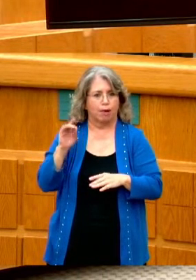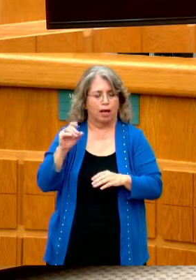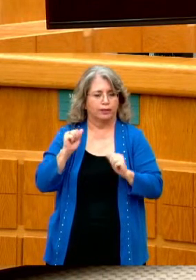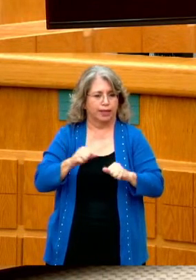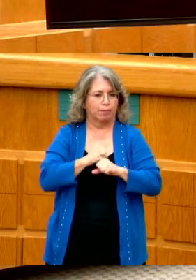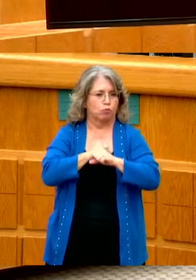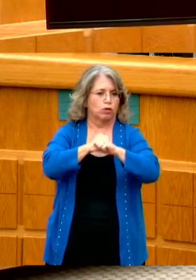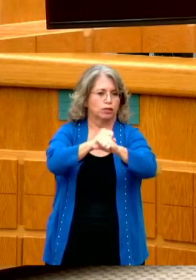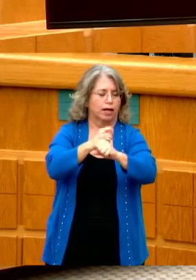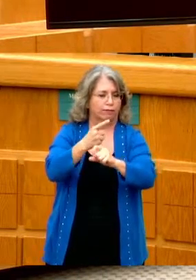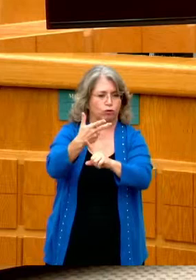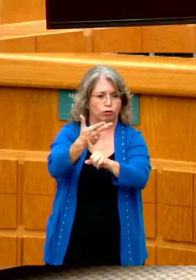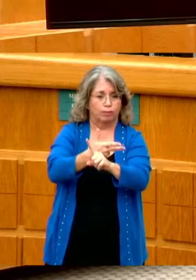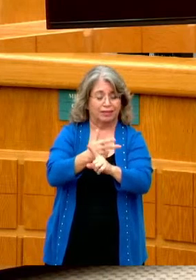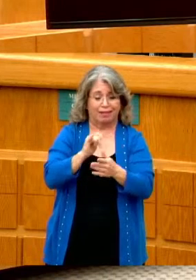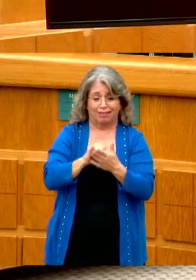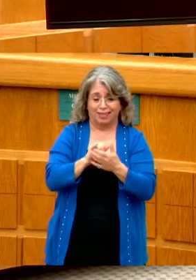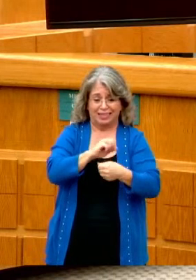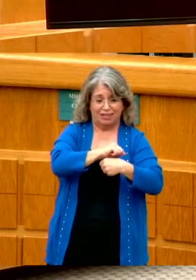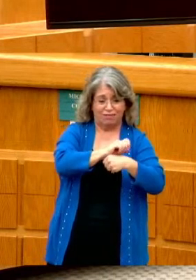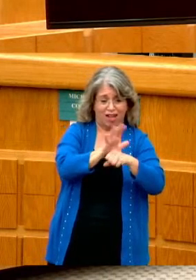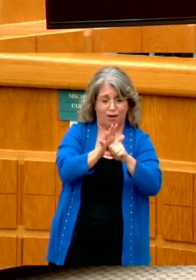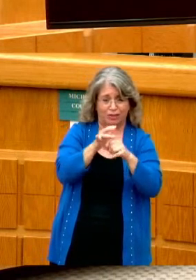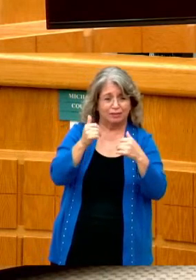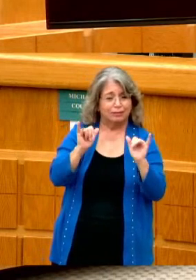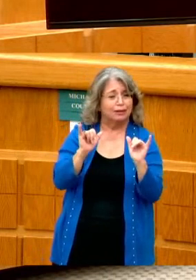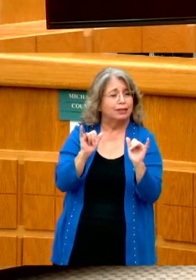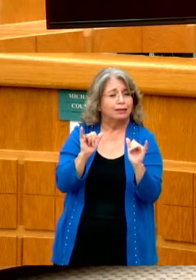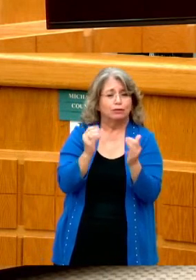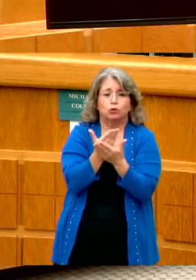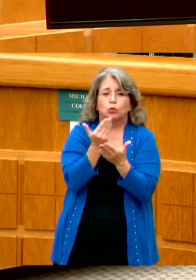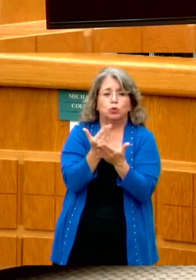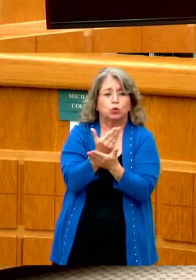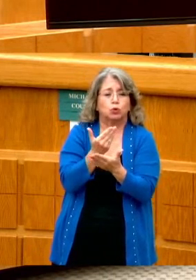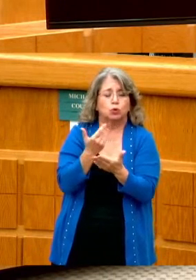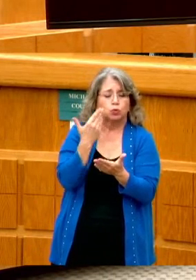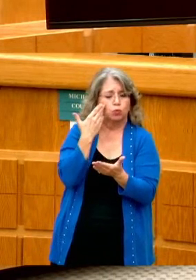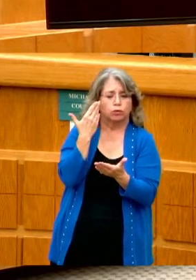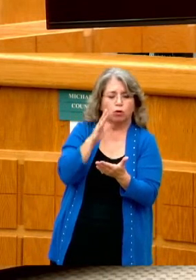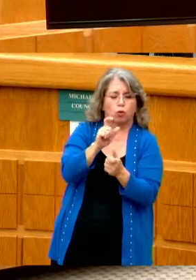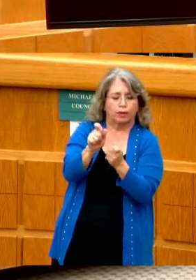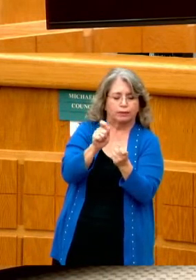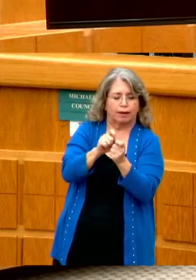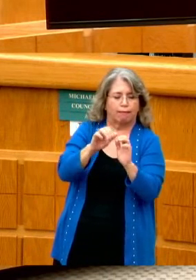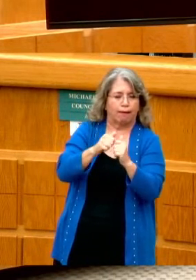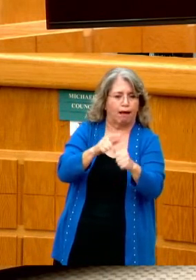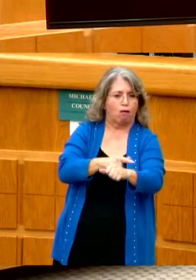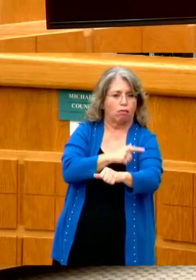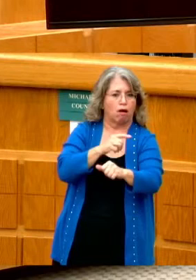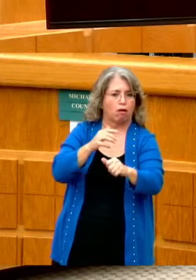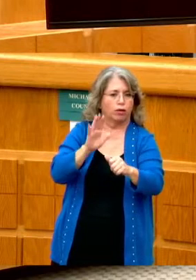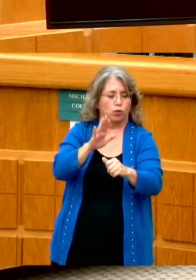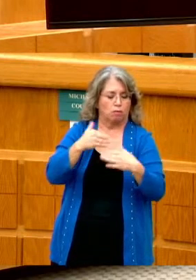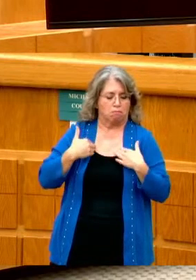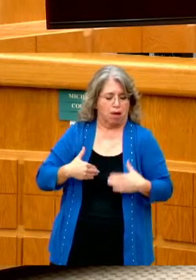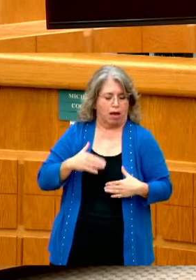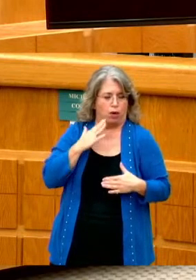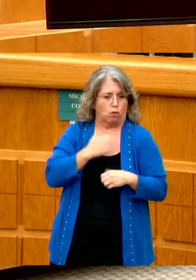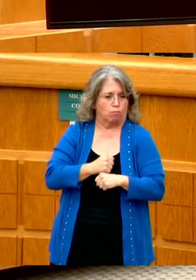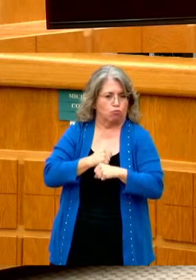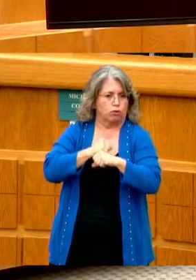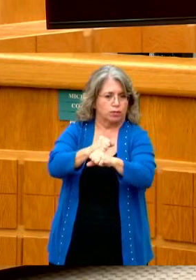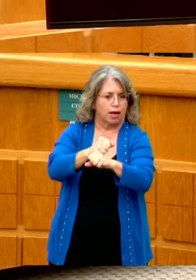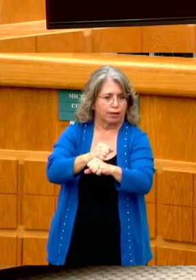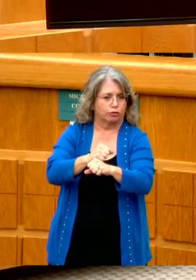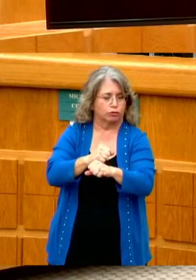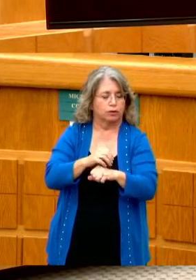still so novel, we do not know how long you really have protection against reinfection. Yes, you can get